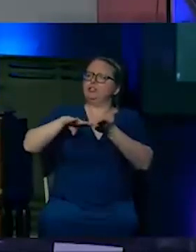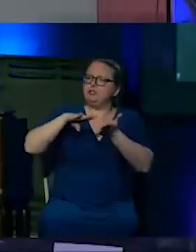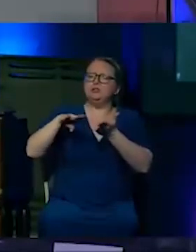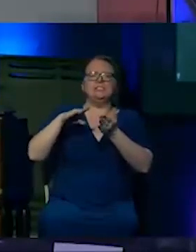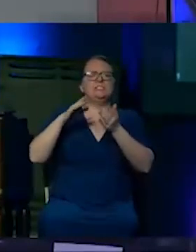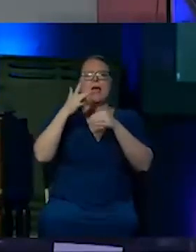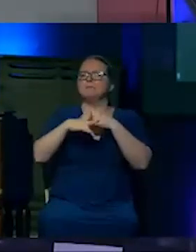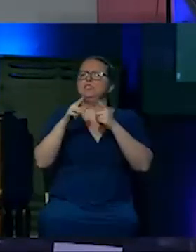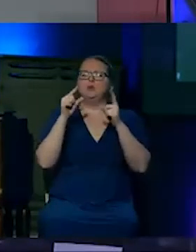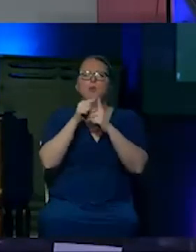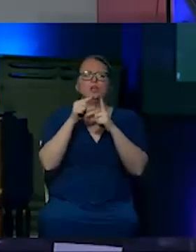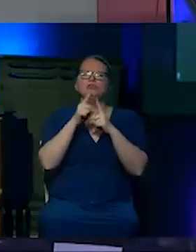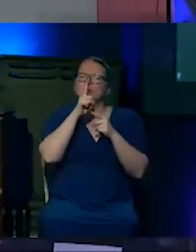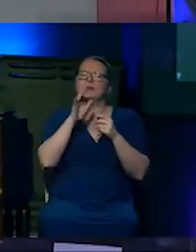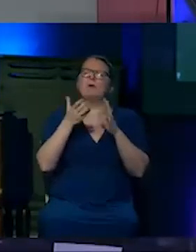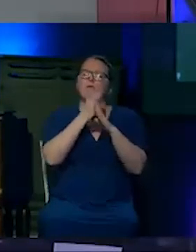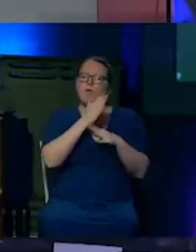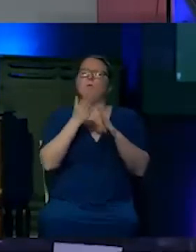words before it radicalizes you.